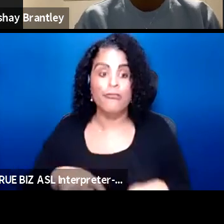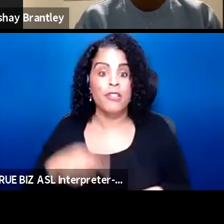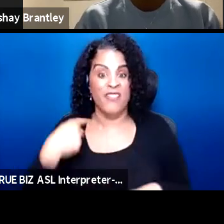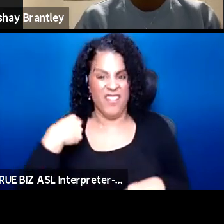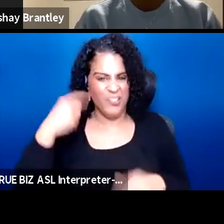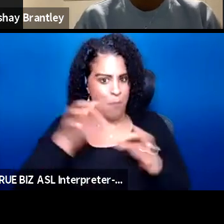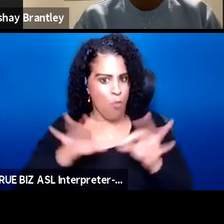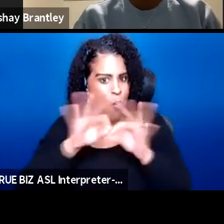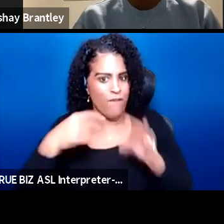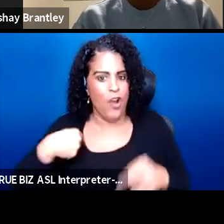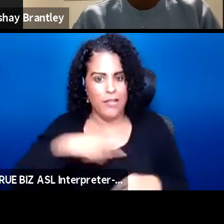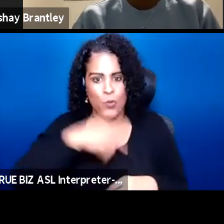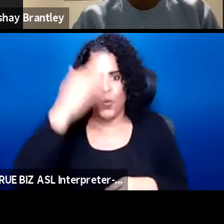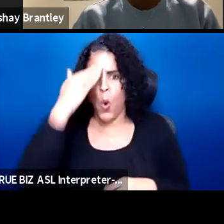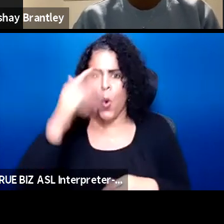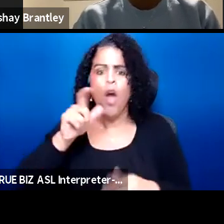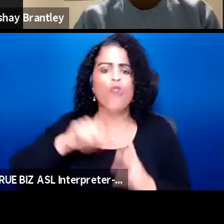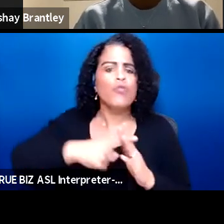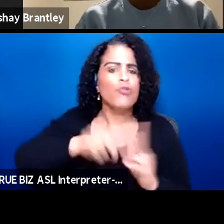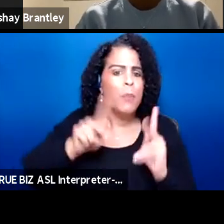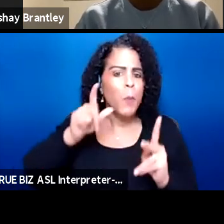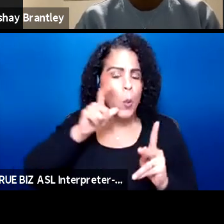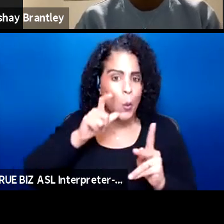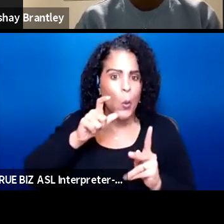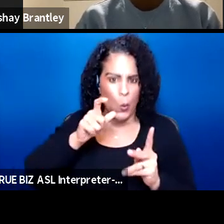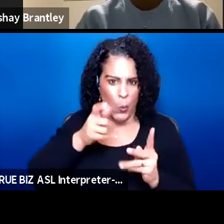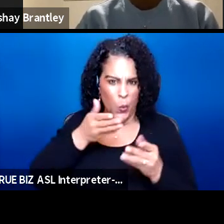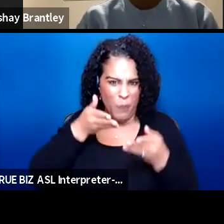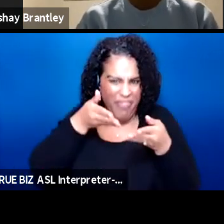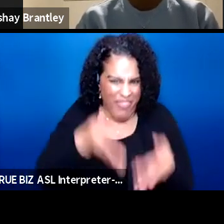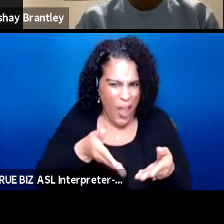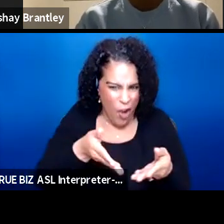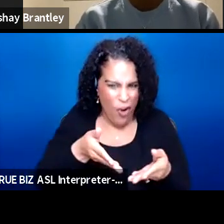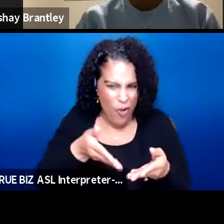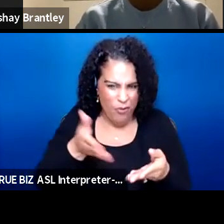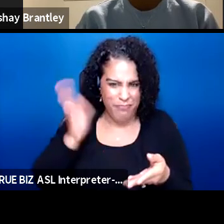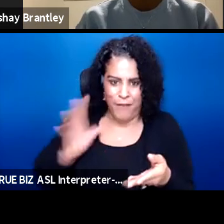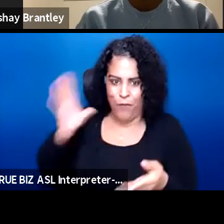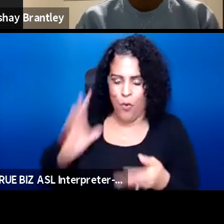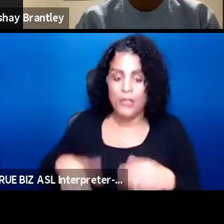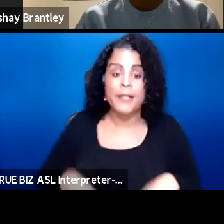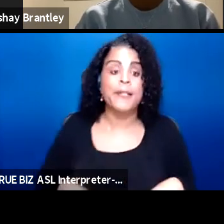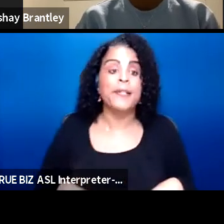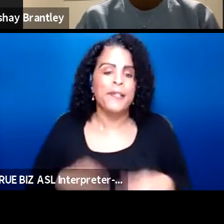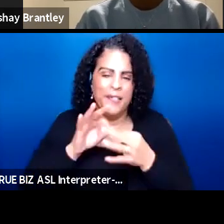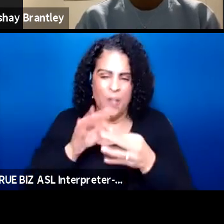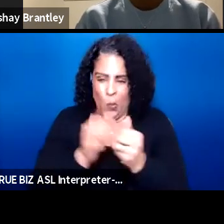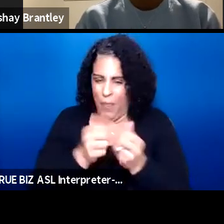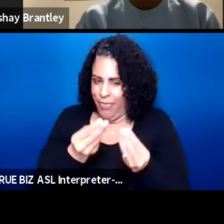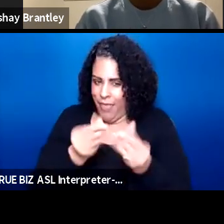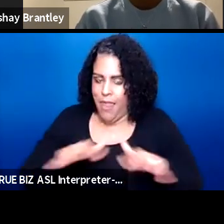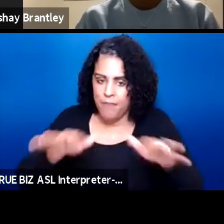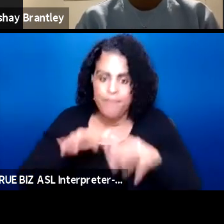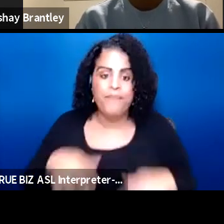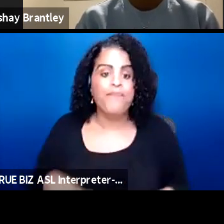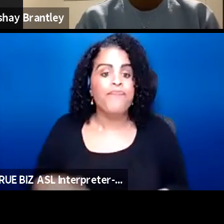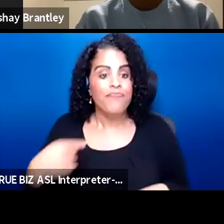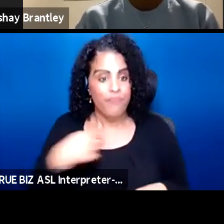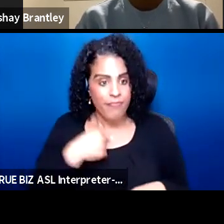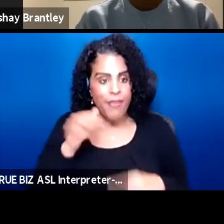know the originals people where we stand on in terms of the land. I